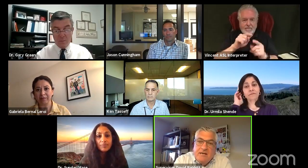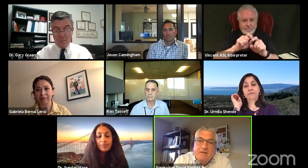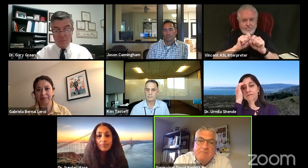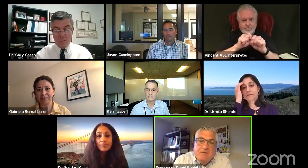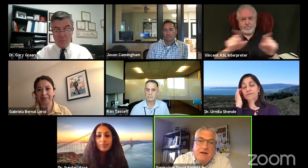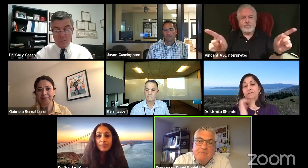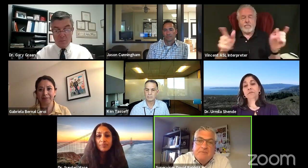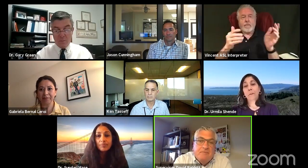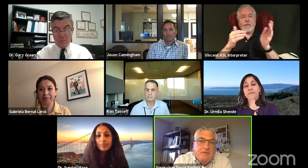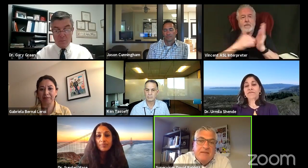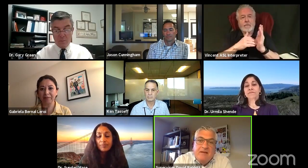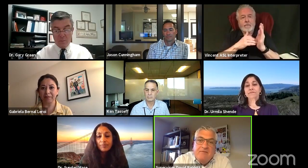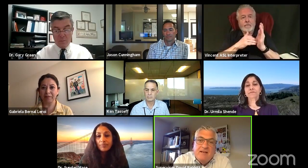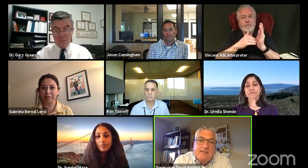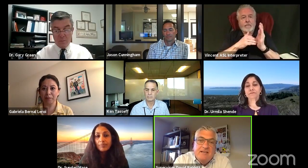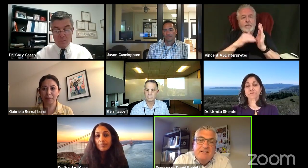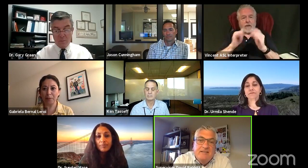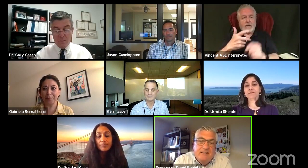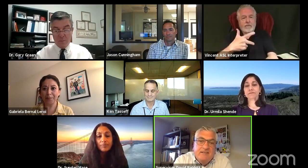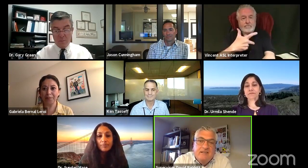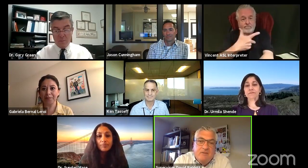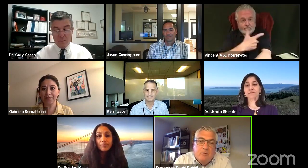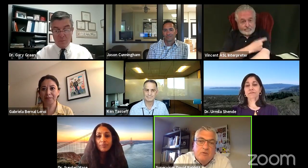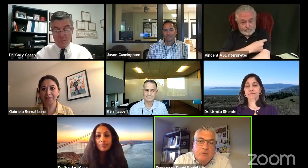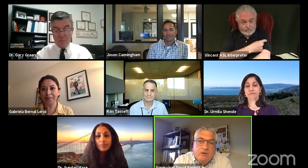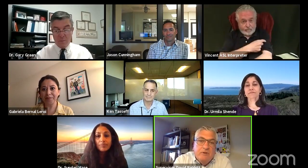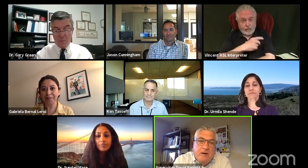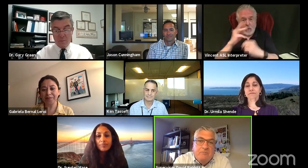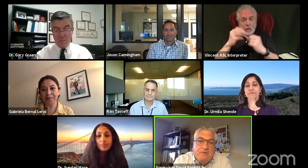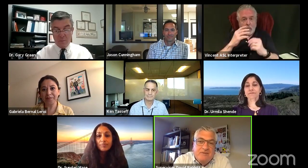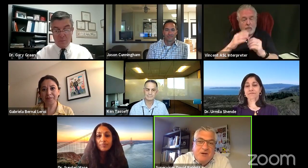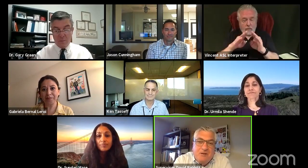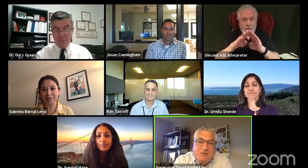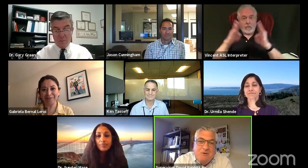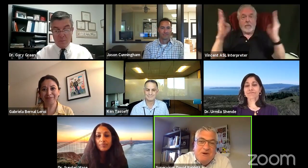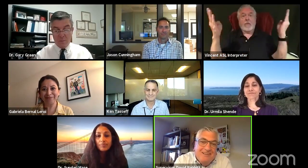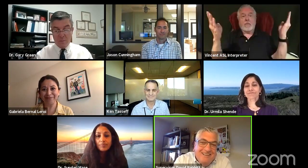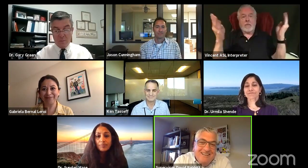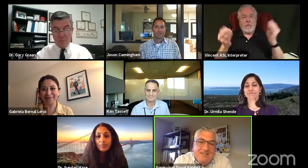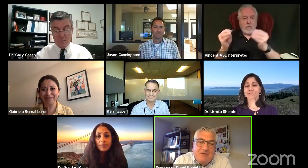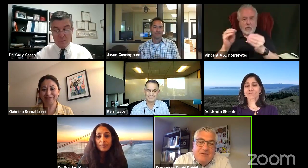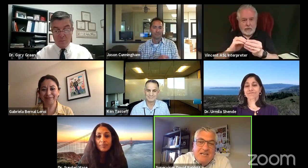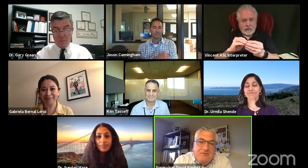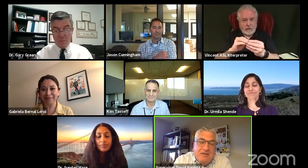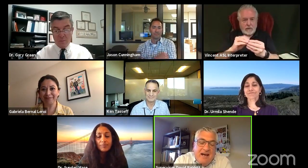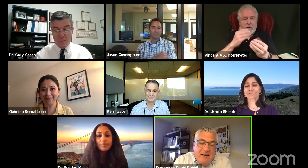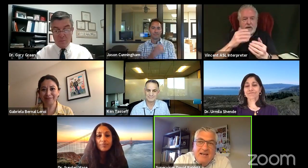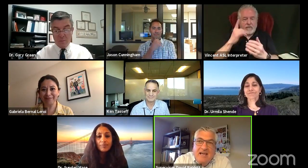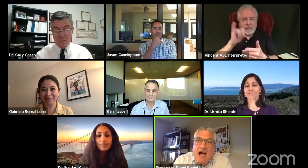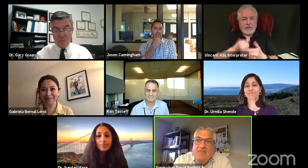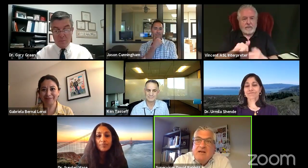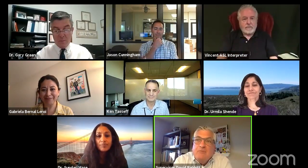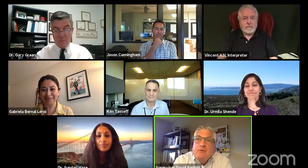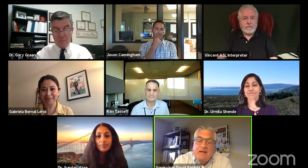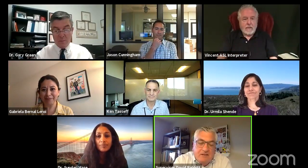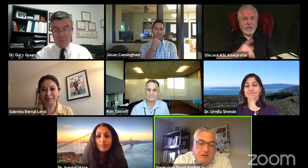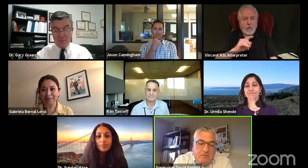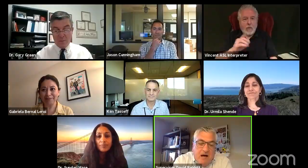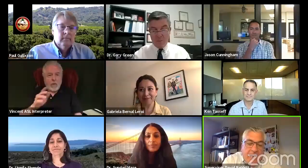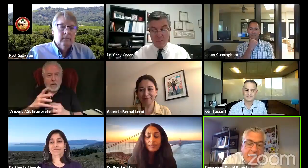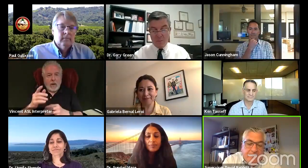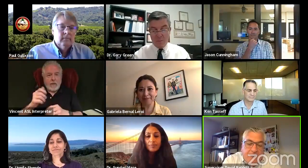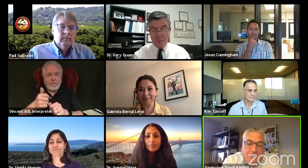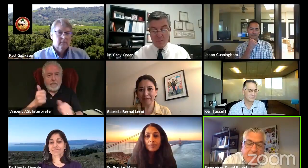just again, get that vaccine and the world will open up so much more. So thank you for that. I think we're running a